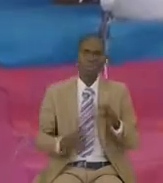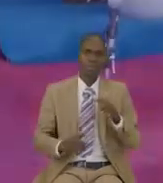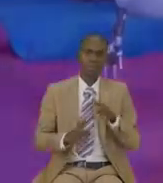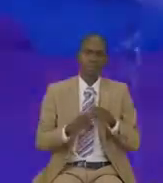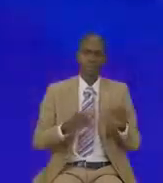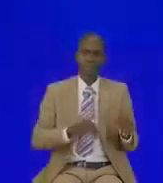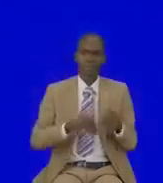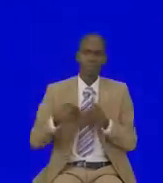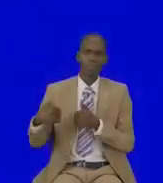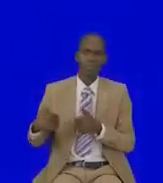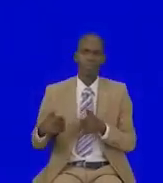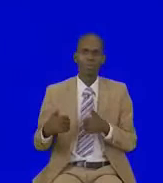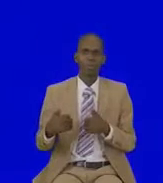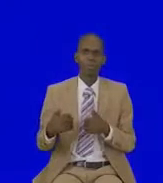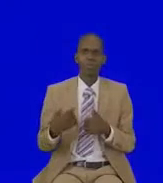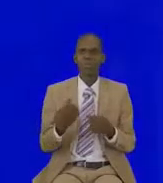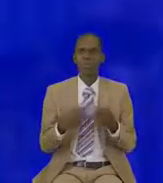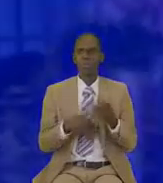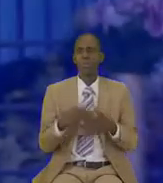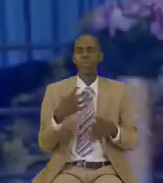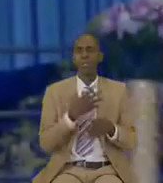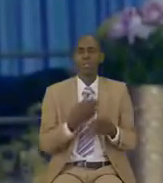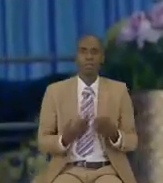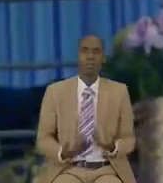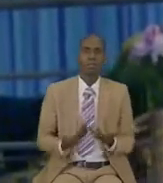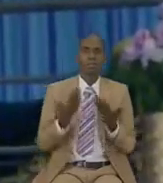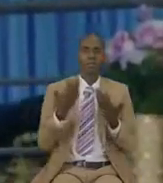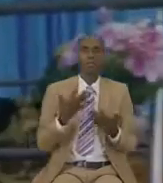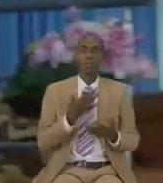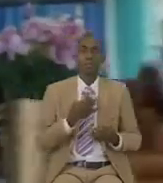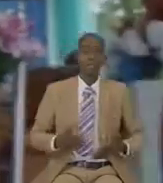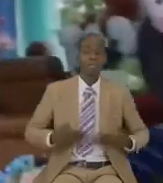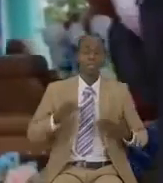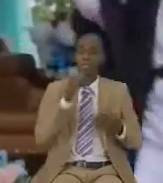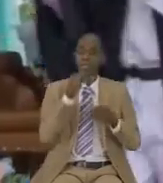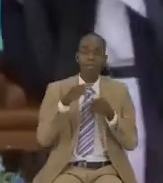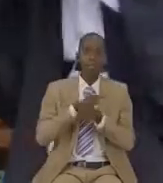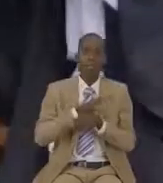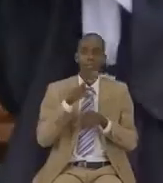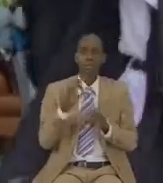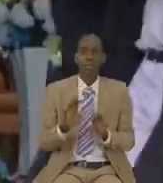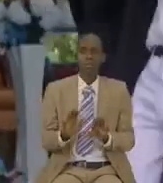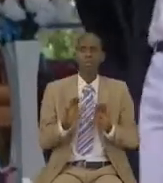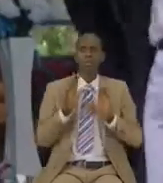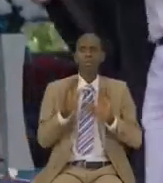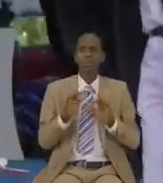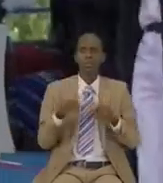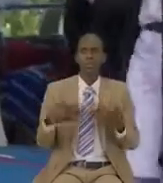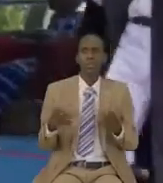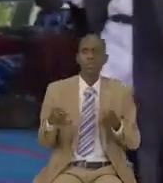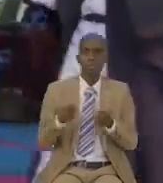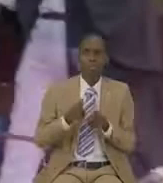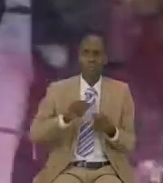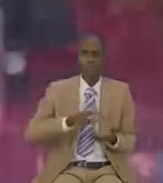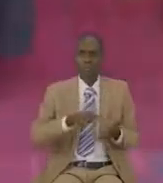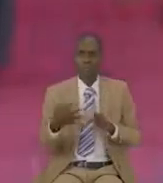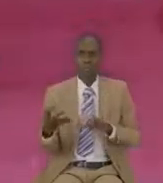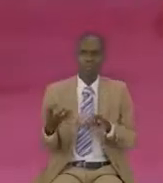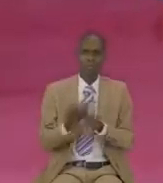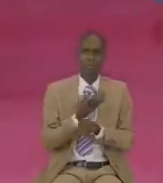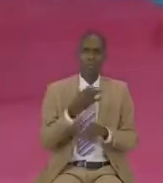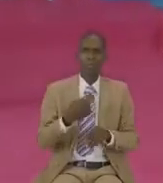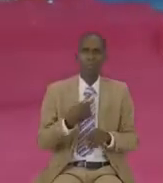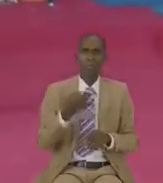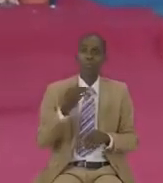for love, right? Covenant and sacrifices. My life is overshadowed with fear, frustration and failure. Even the dead speak of my doom. Of a